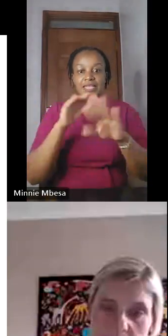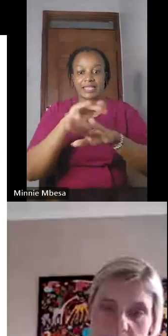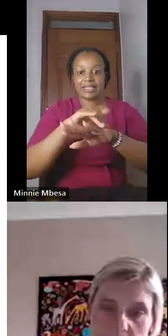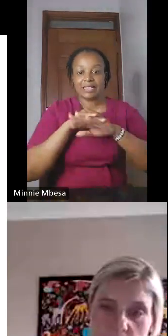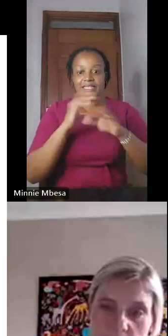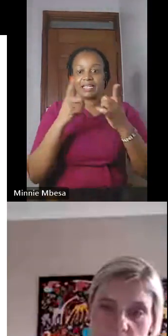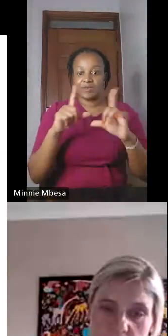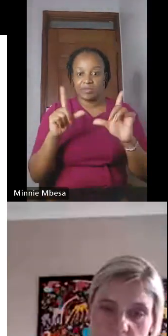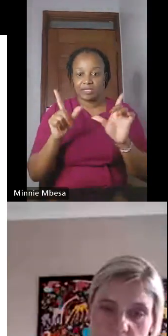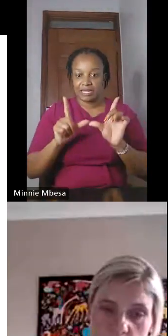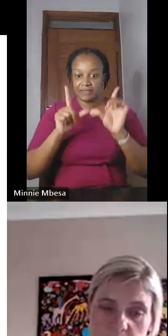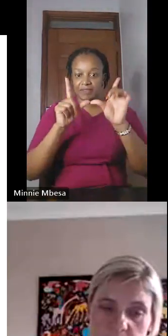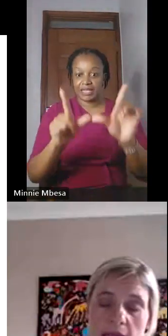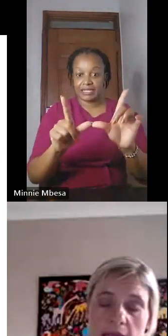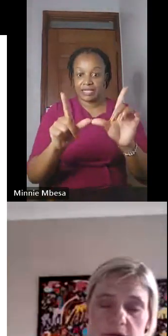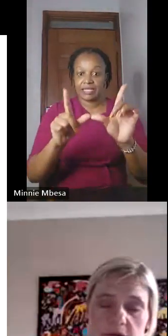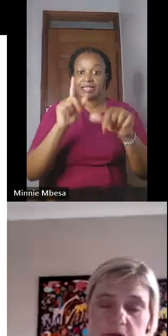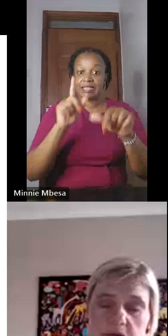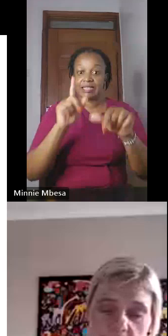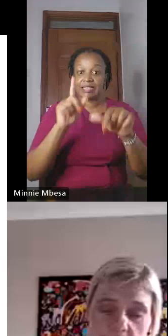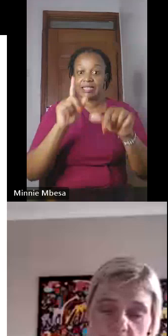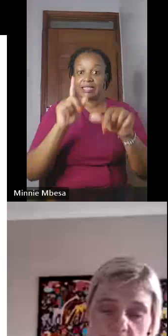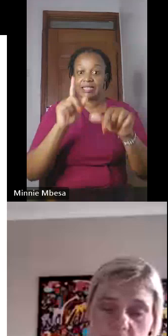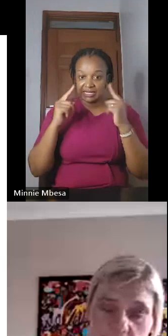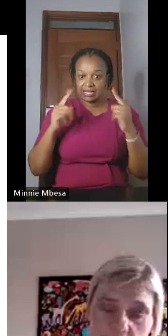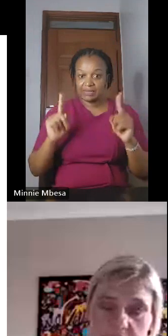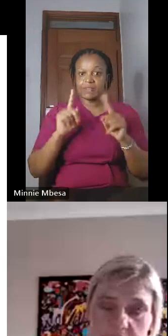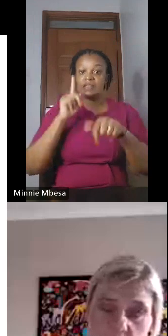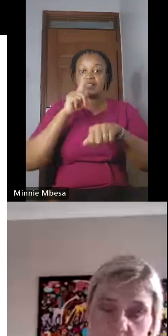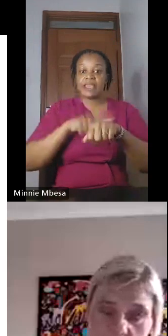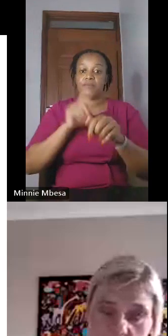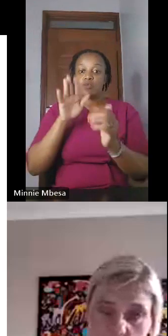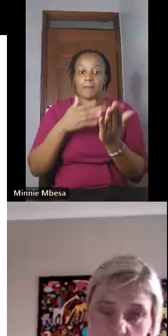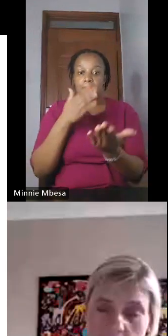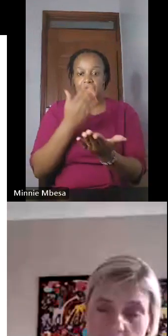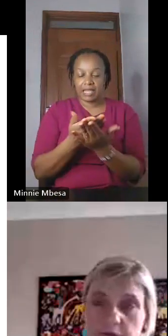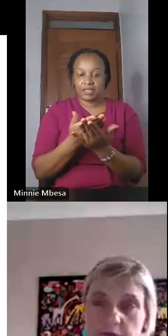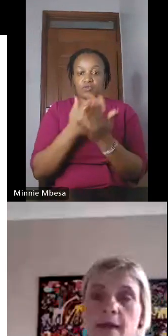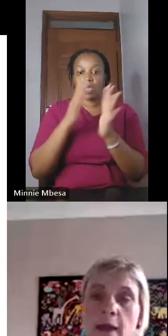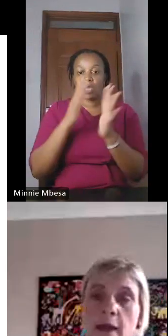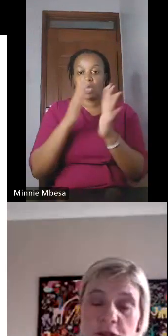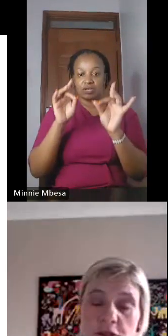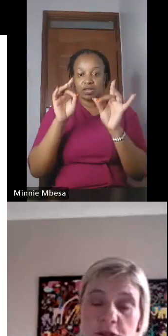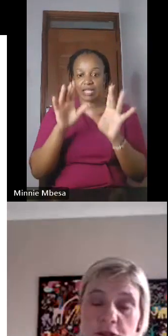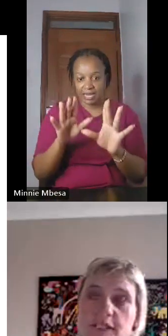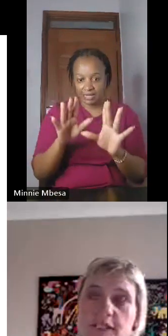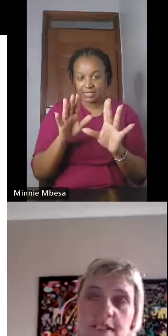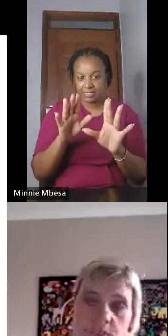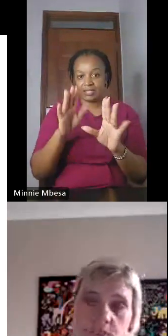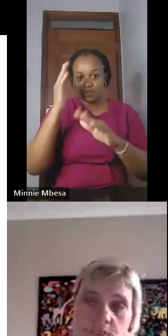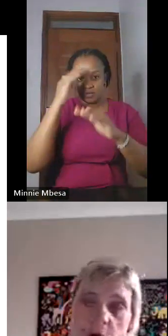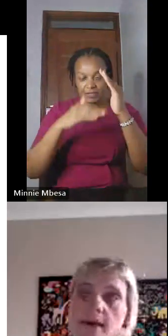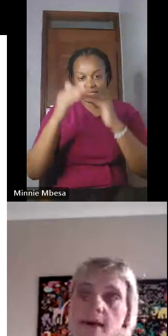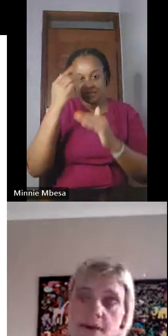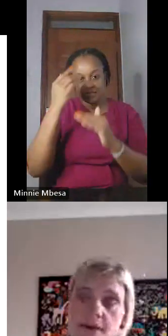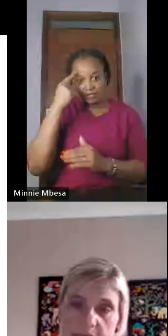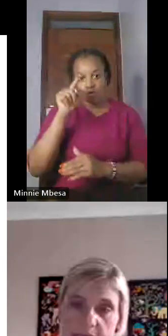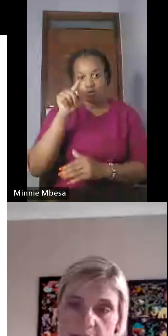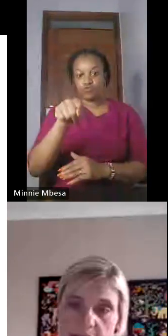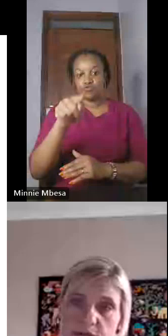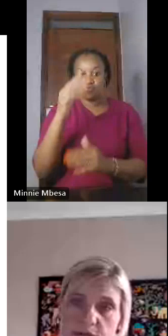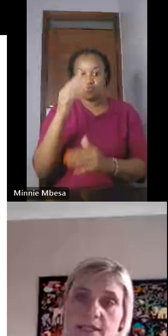we apply to the Australia Award, to the Australian universities on your behalf, universities